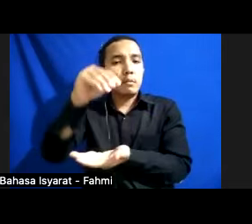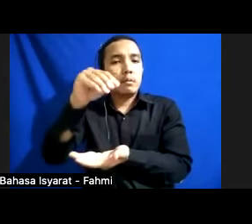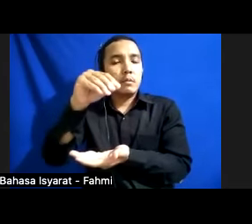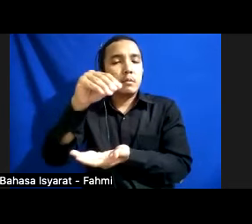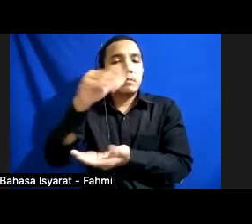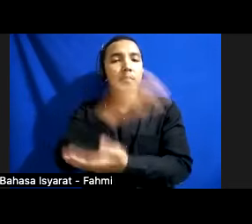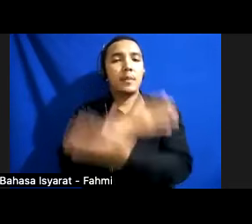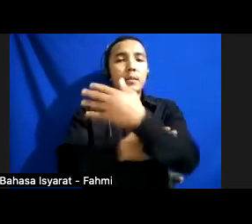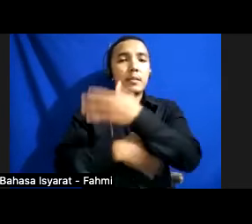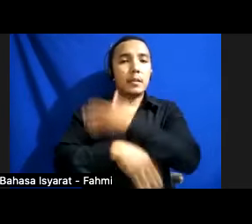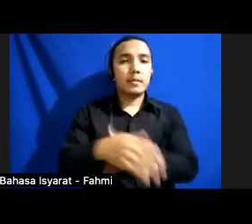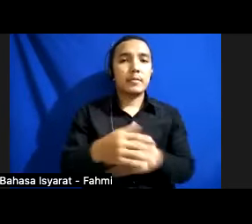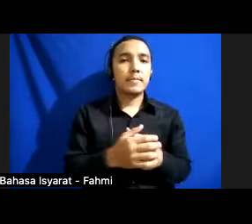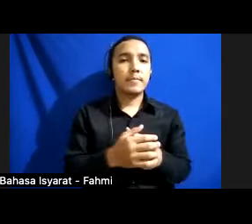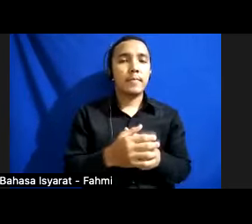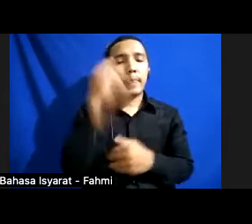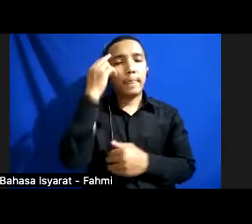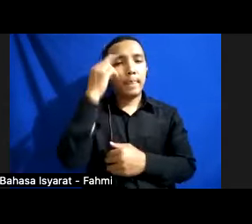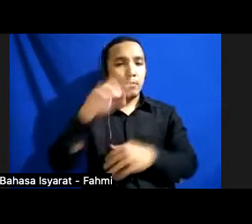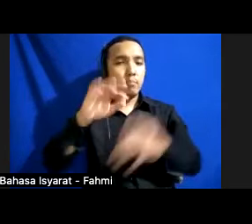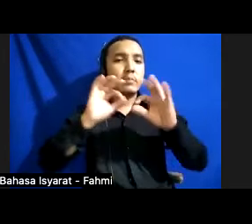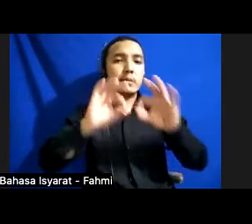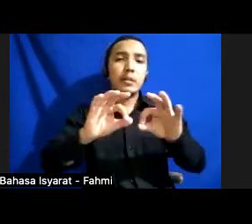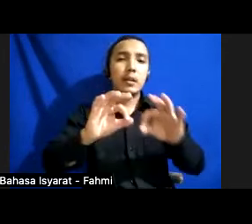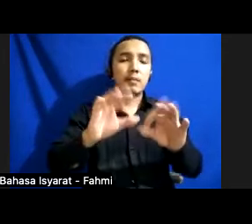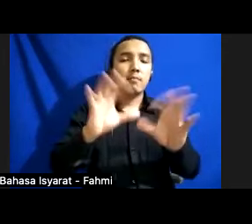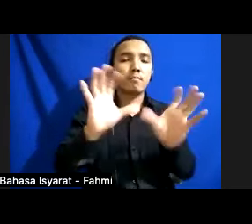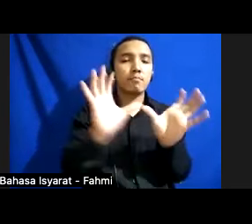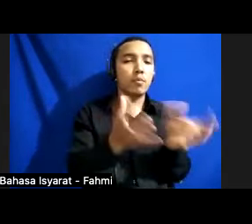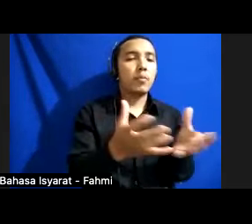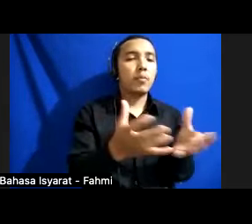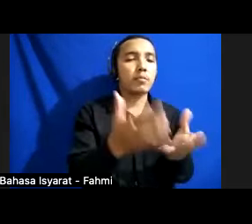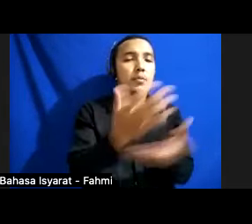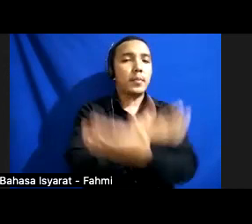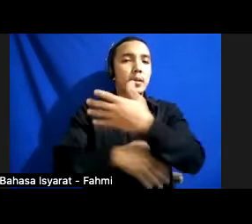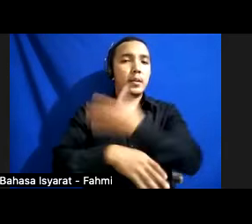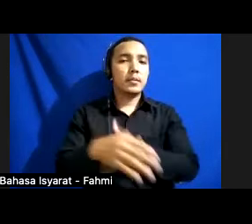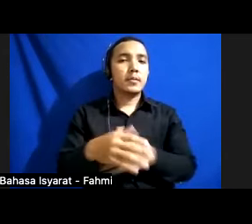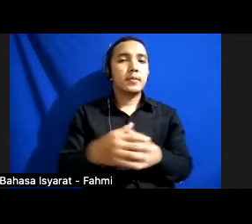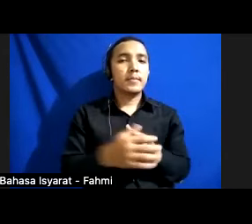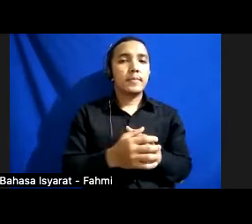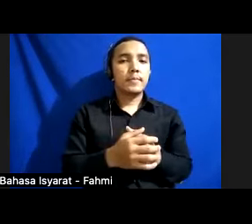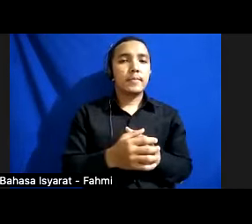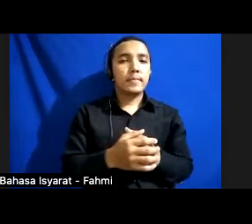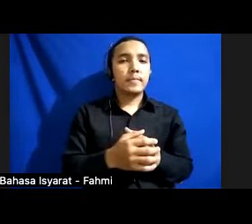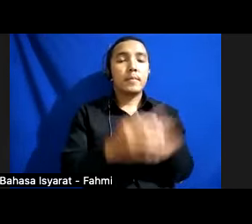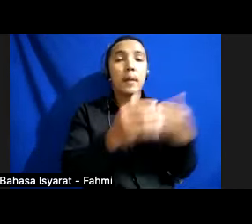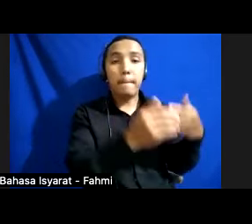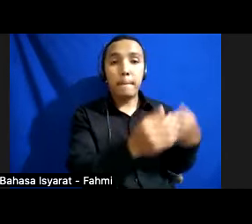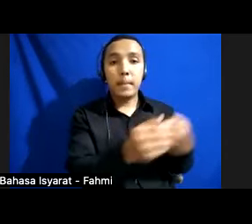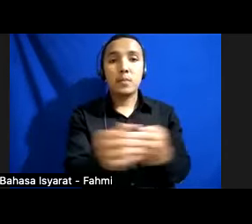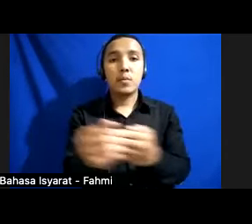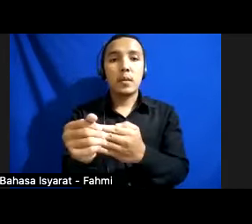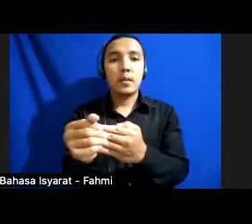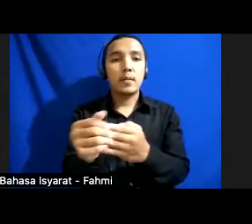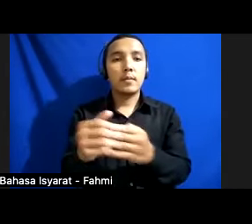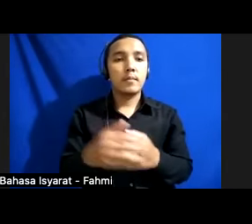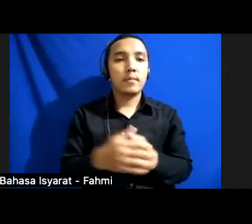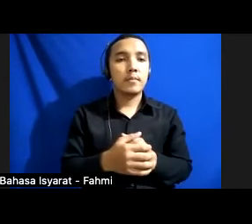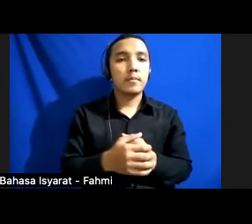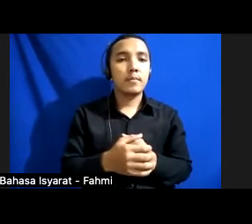functions to ensure education is provided for persons with disabilities, with services in the form of guidelines for the use of childcare and